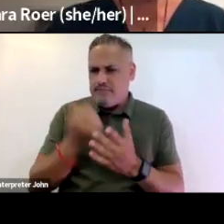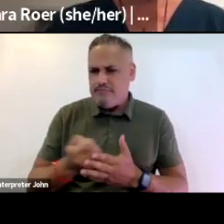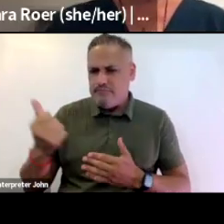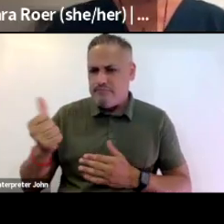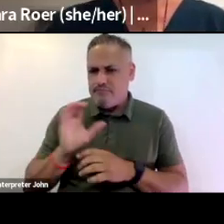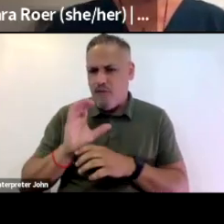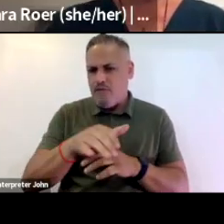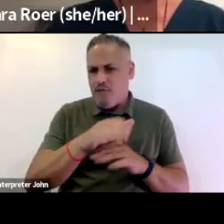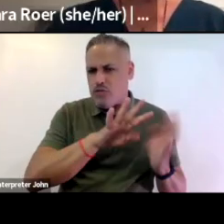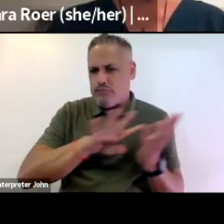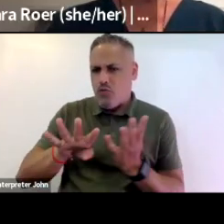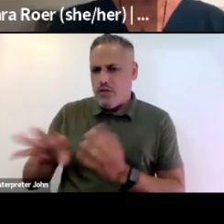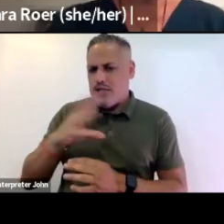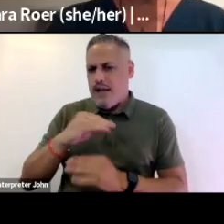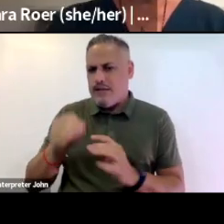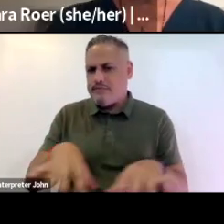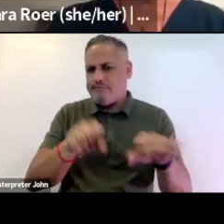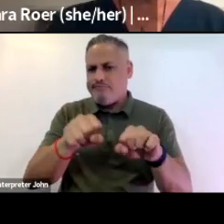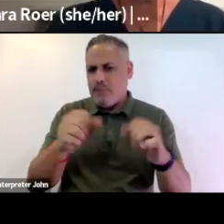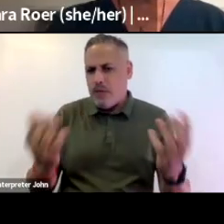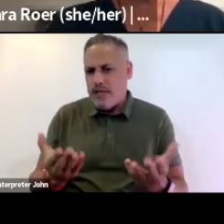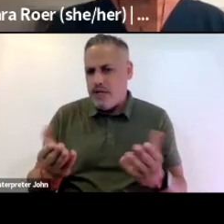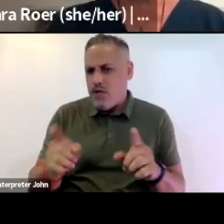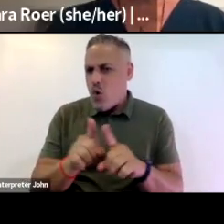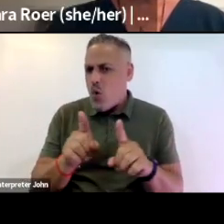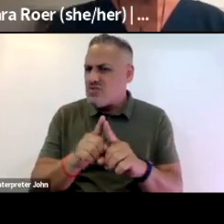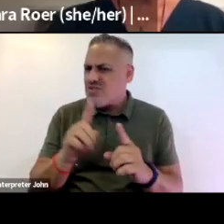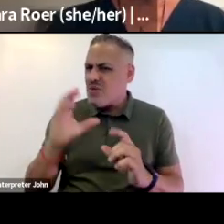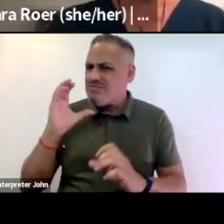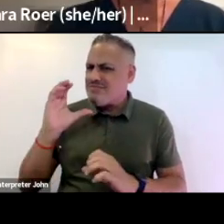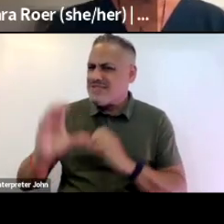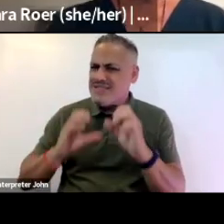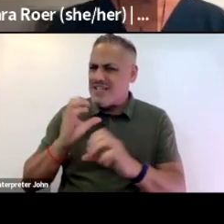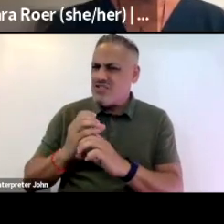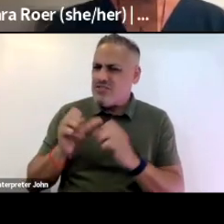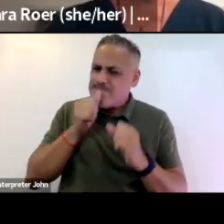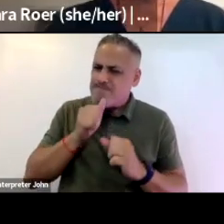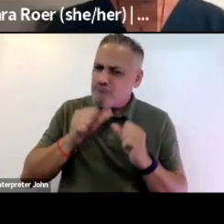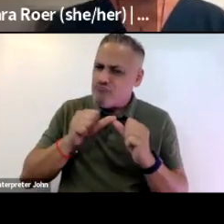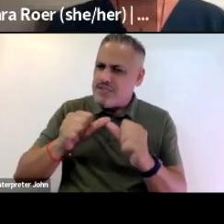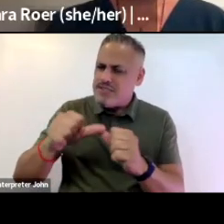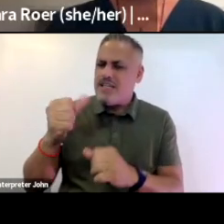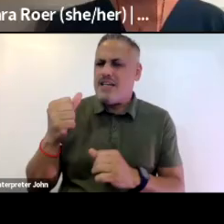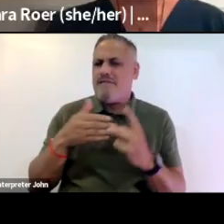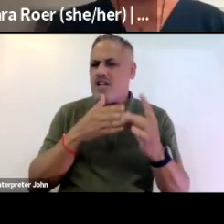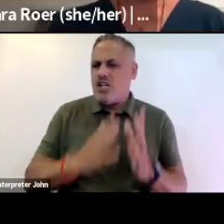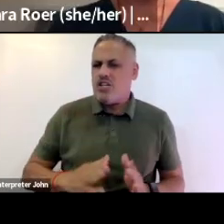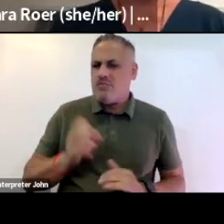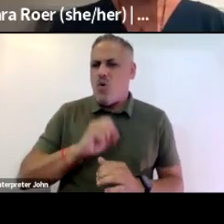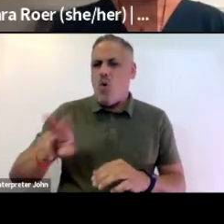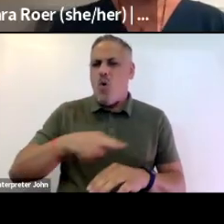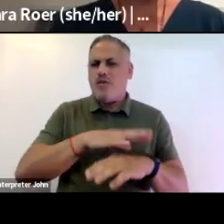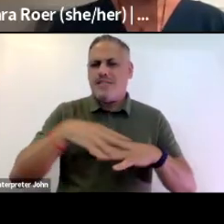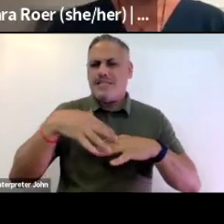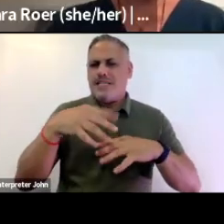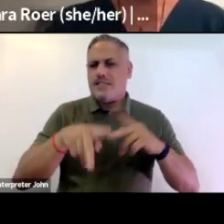forced migration, and settlement here, as well as the centuries of resilience and leadership of all Indigenous and First Nations people